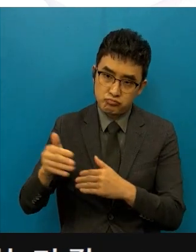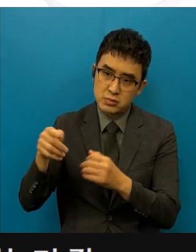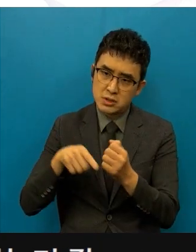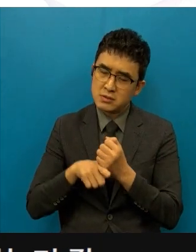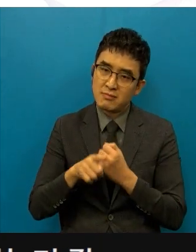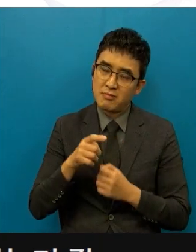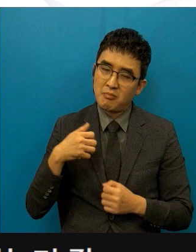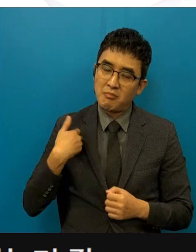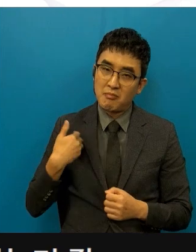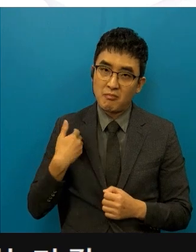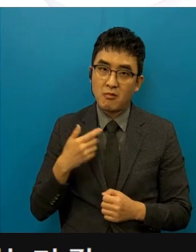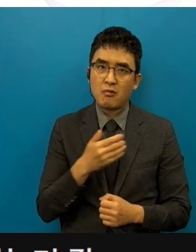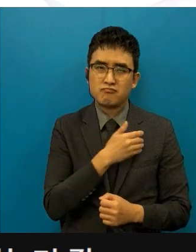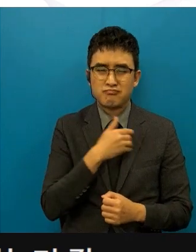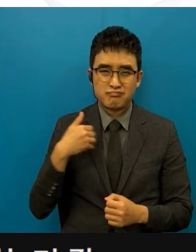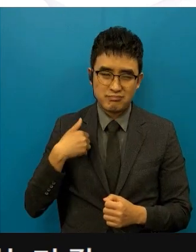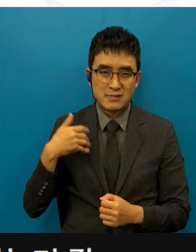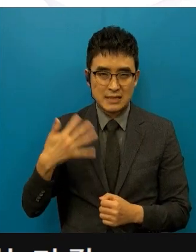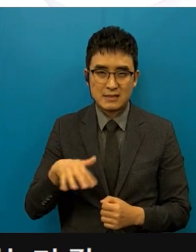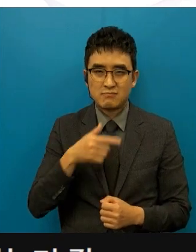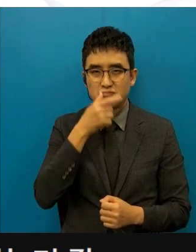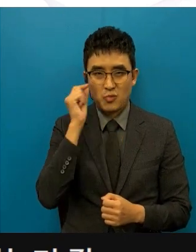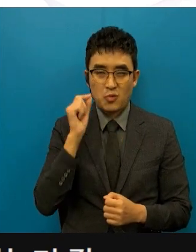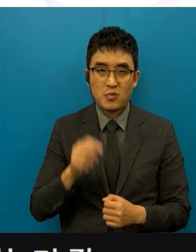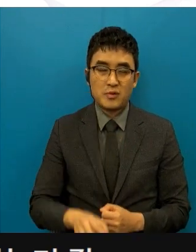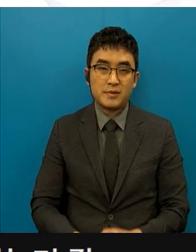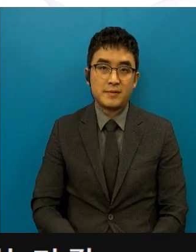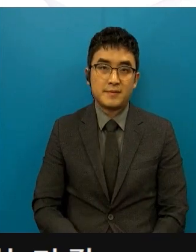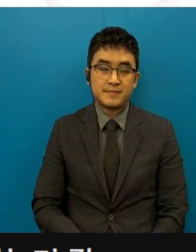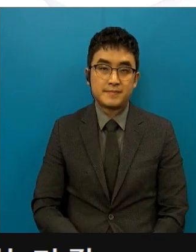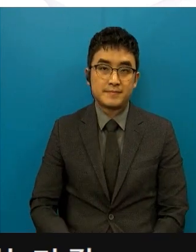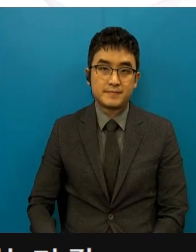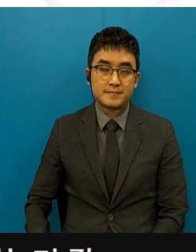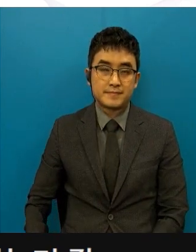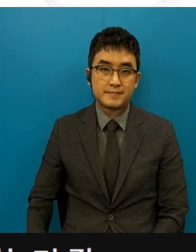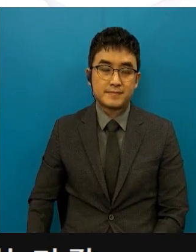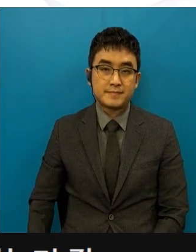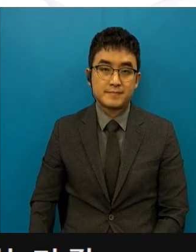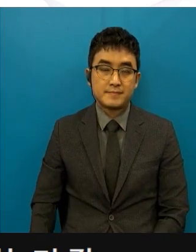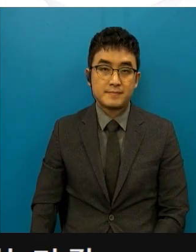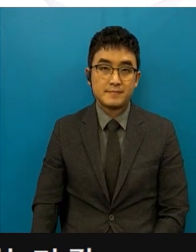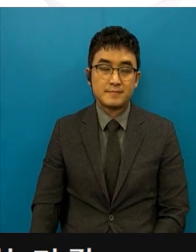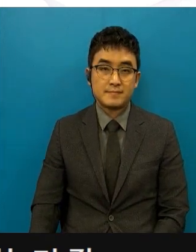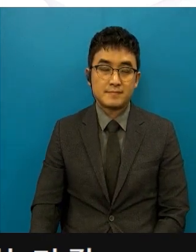How about the level of the education in